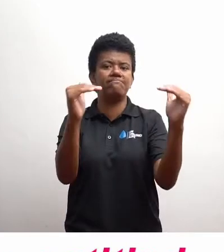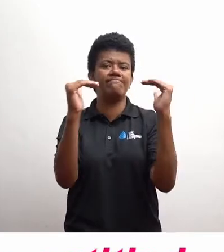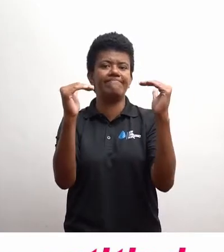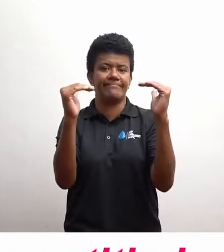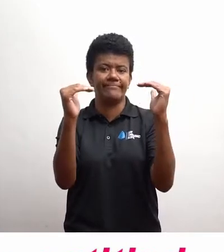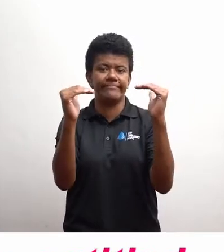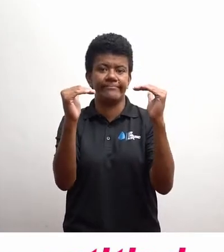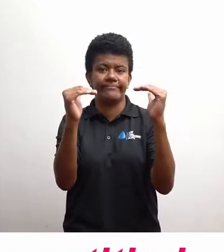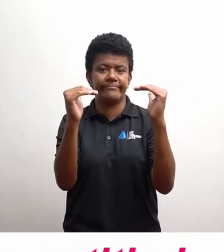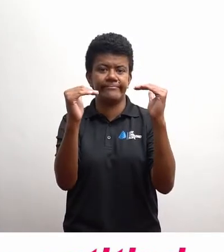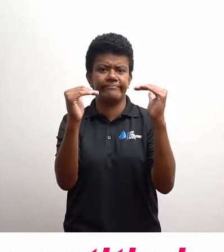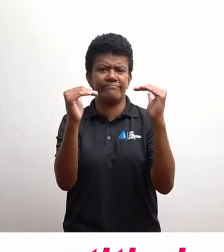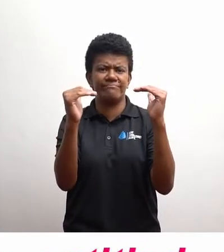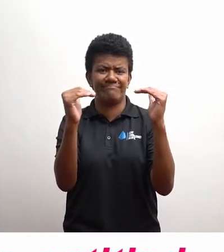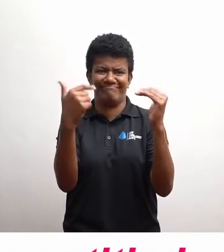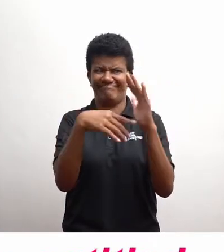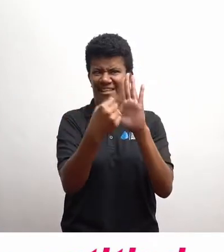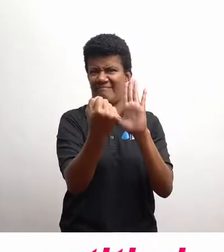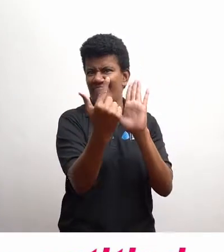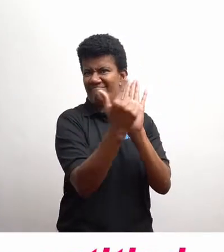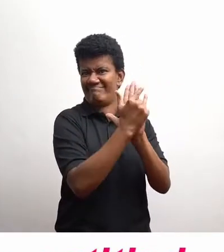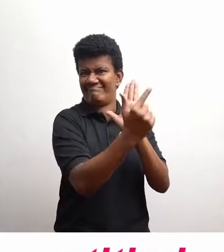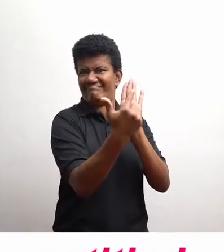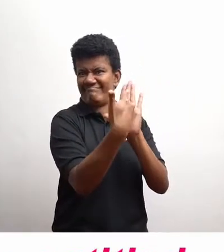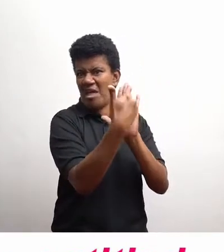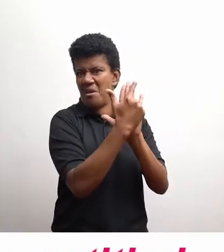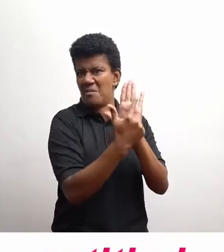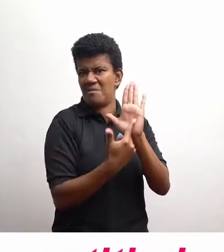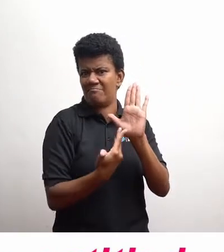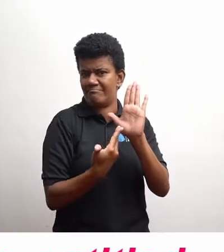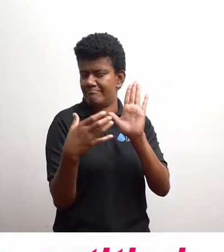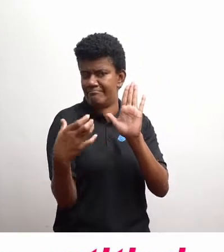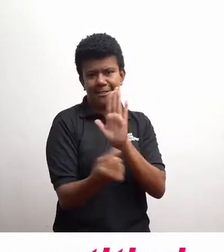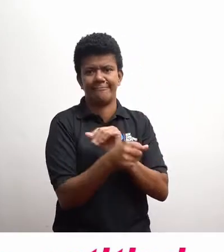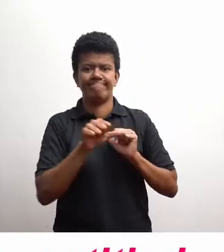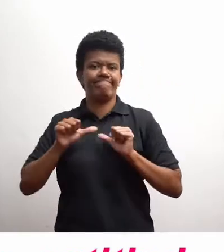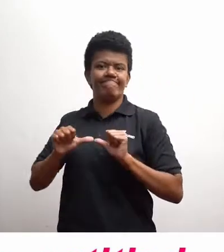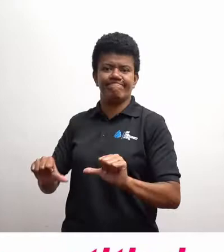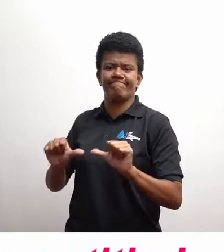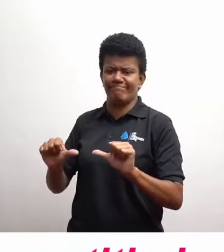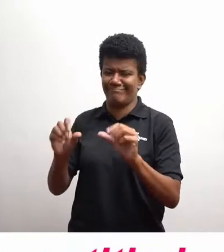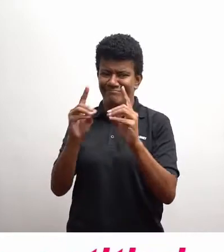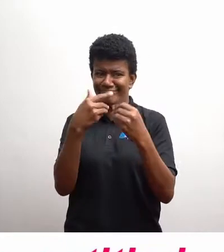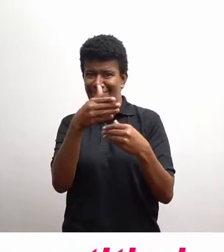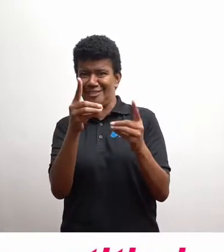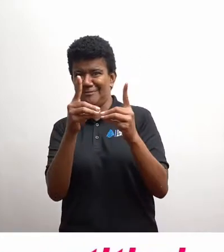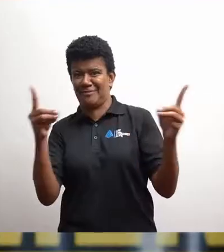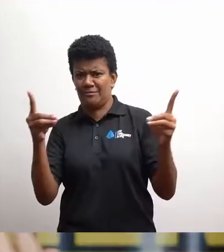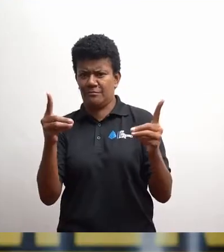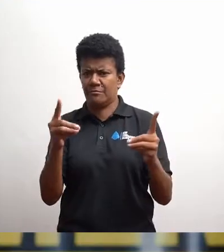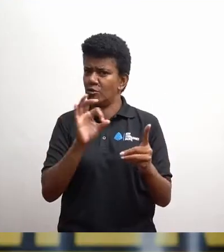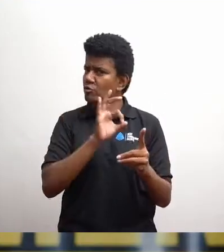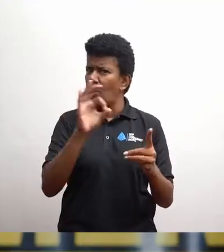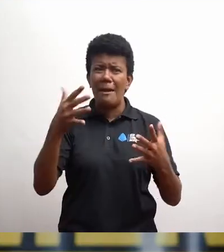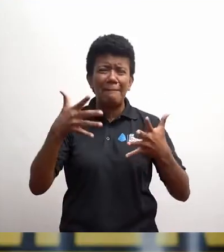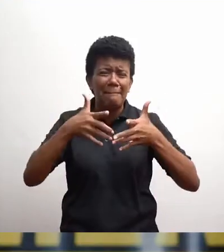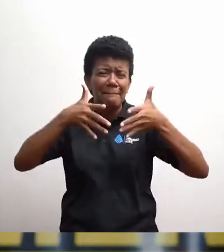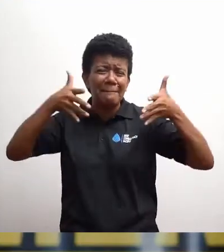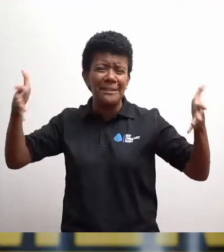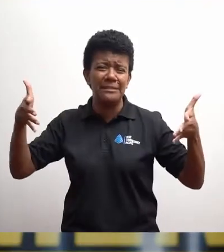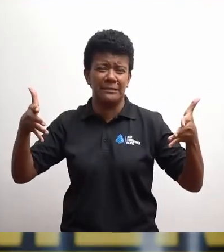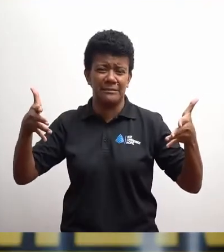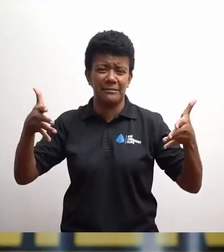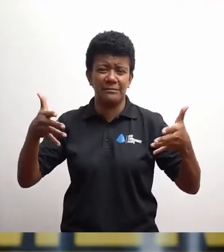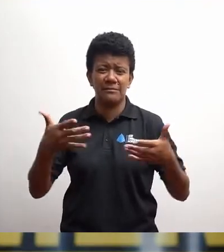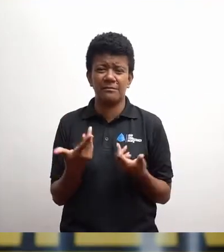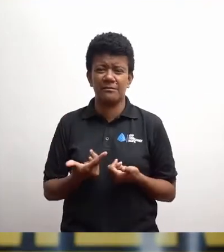law and are entitled without any discrimination to equal protection of the law. Imagine, that's a huge statement. And